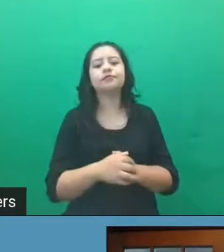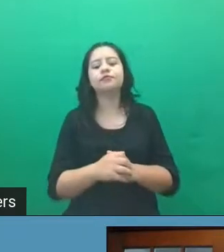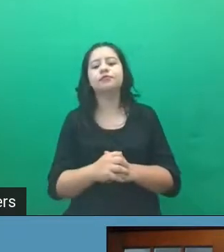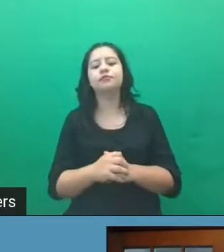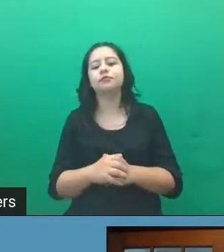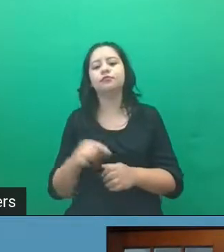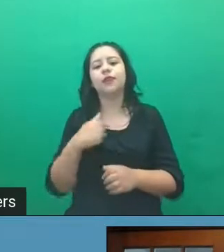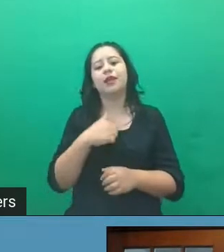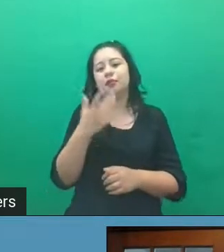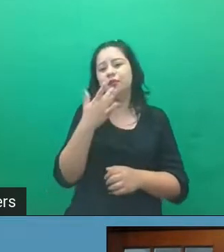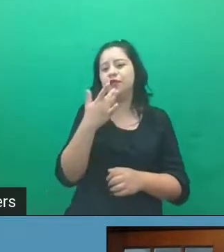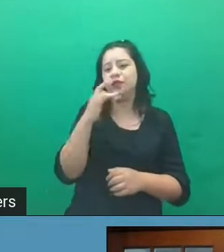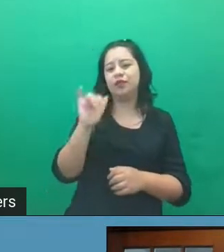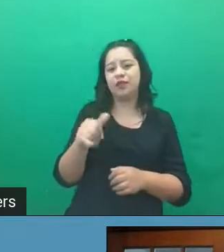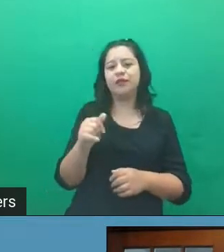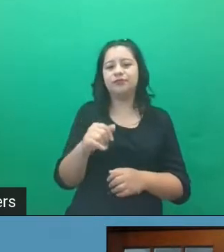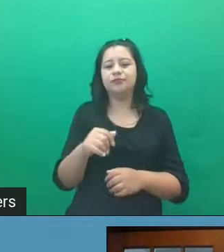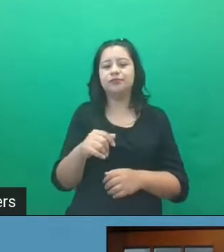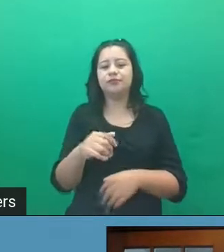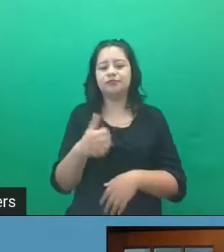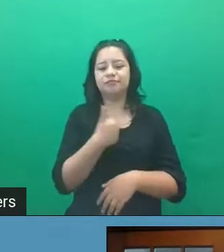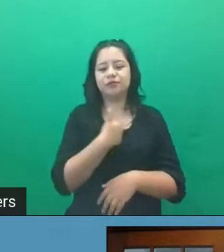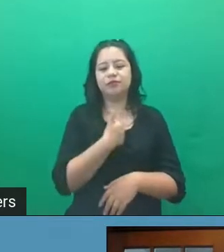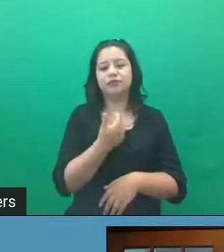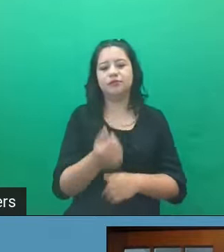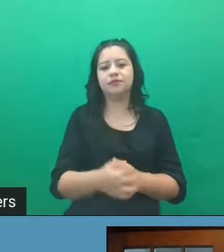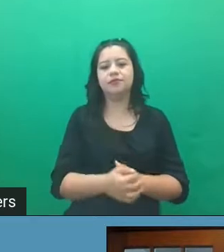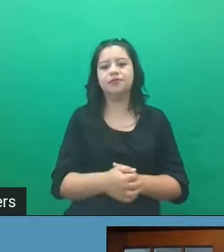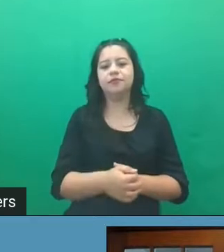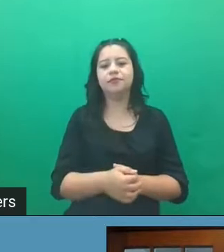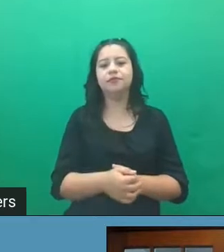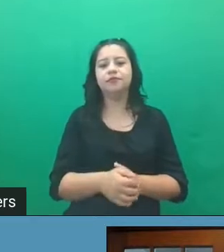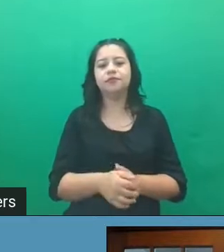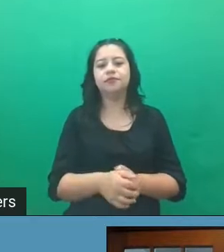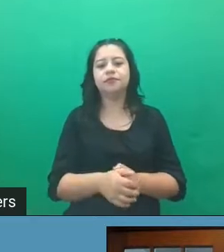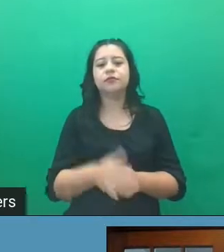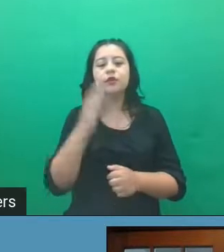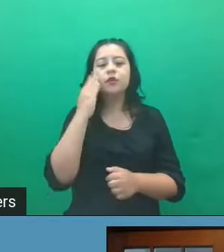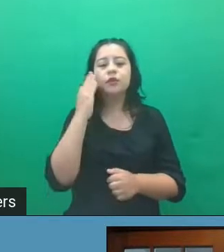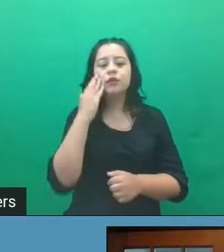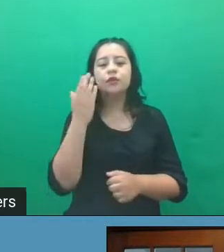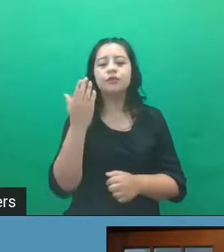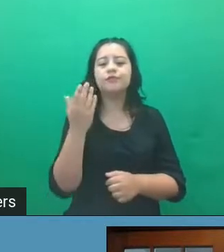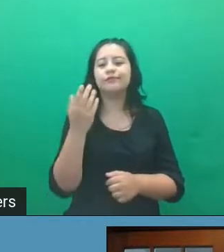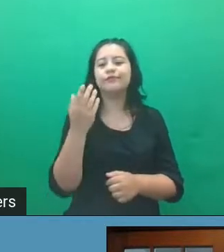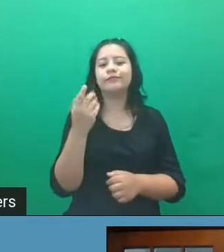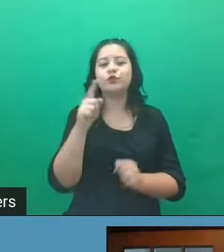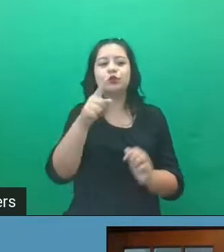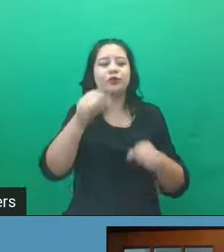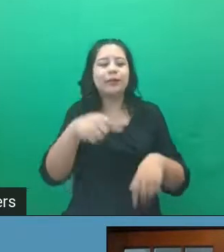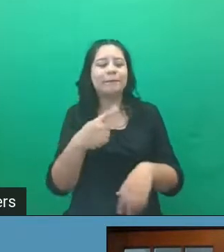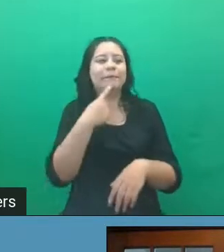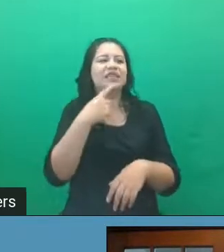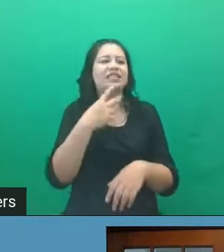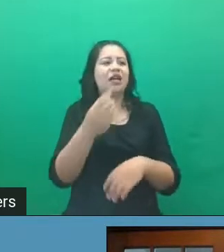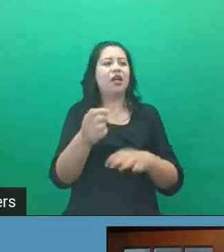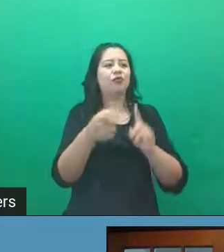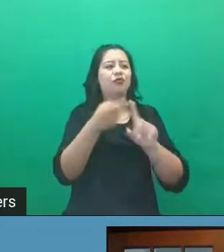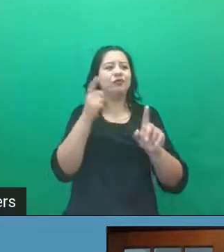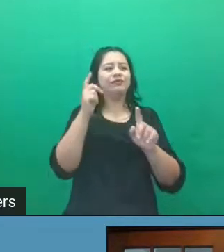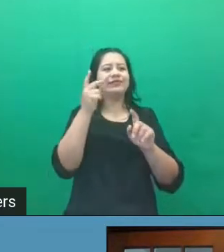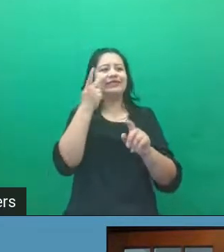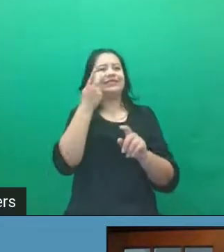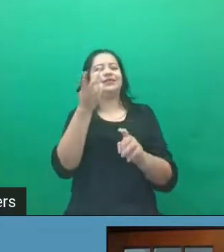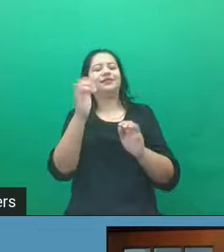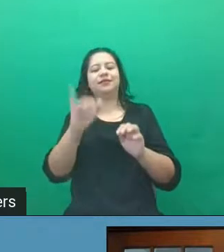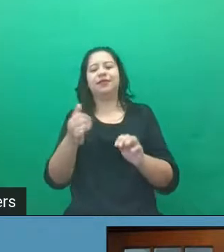I prefer that style because, you're missing out on one of the best things you can do from gathering people, is to allow them to connect